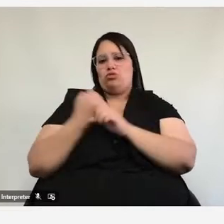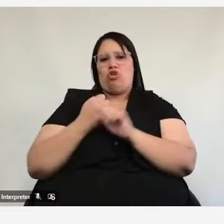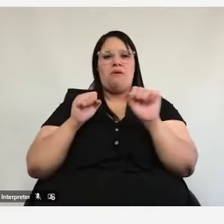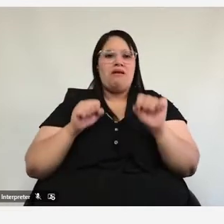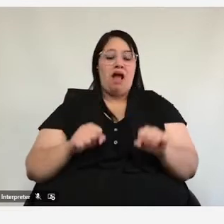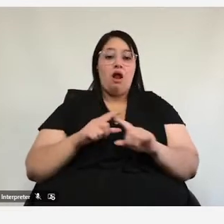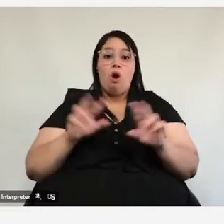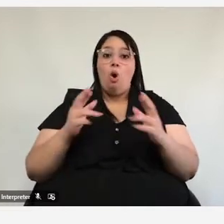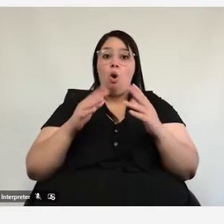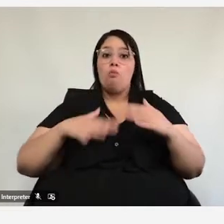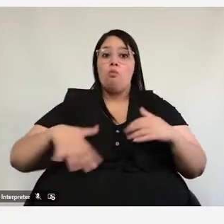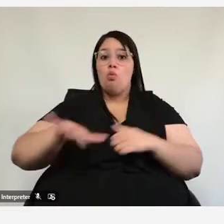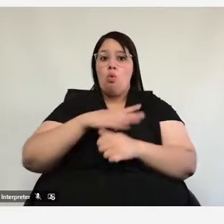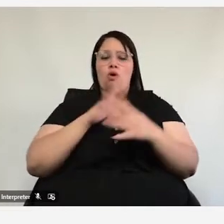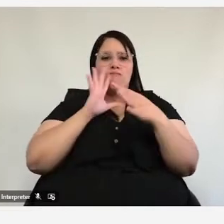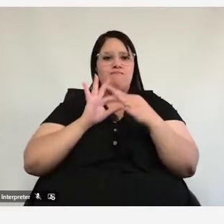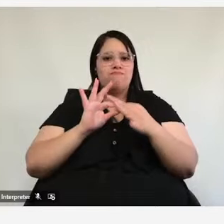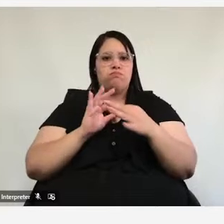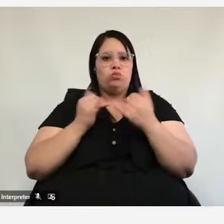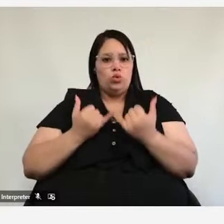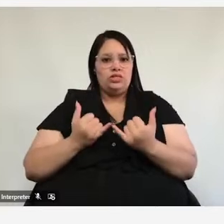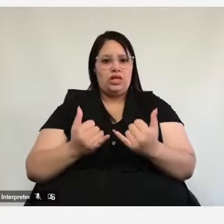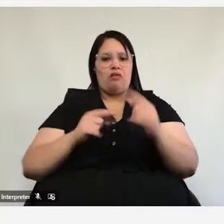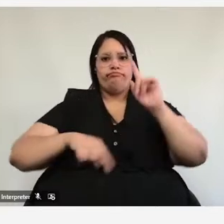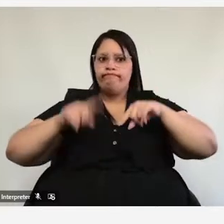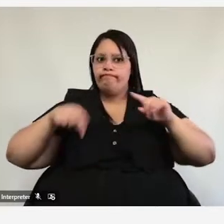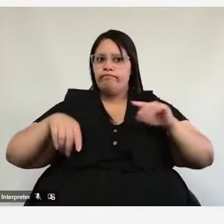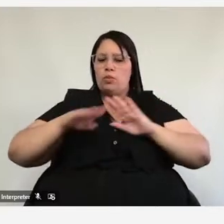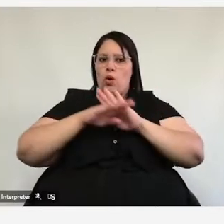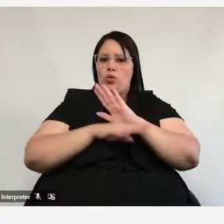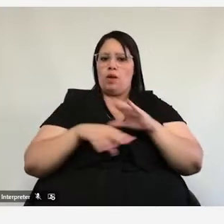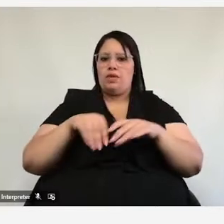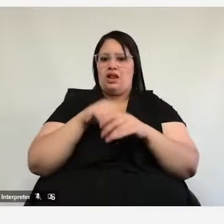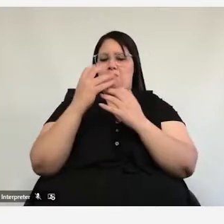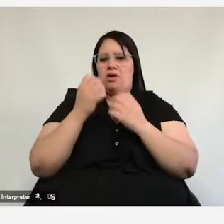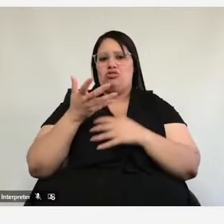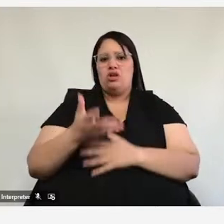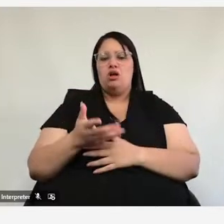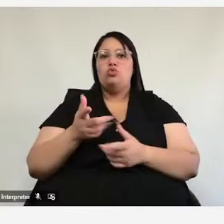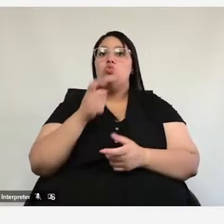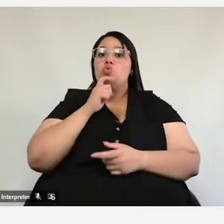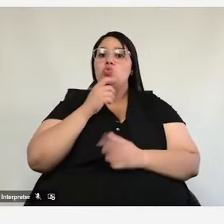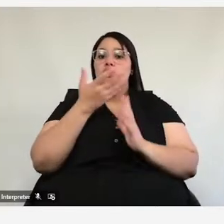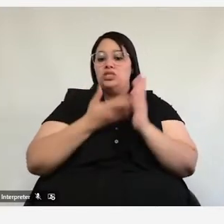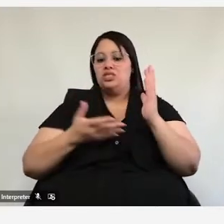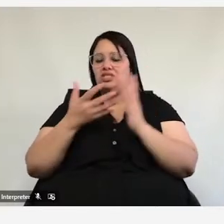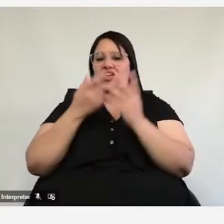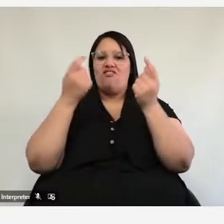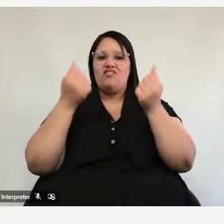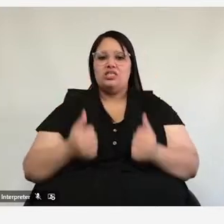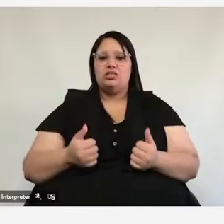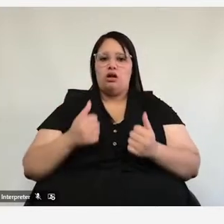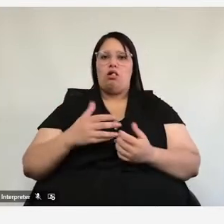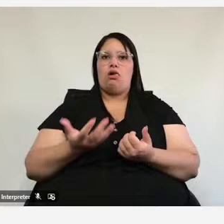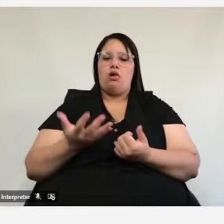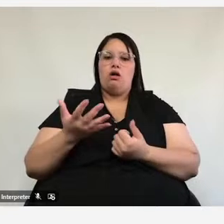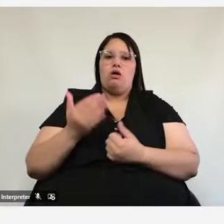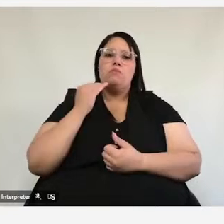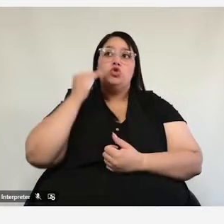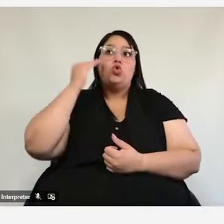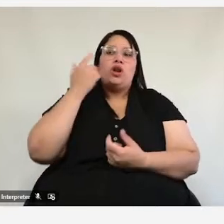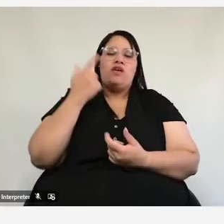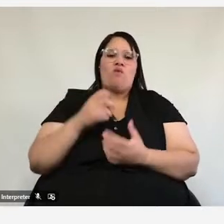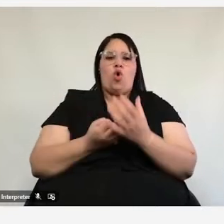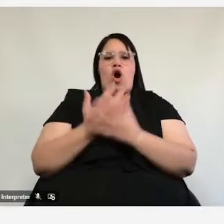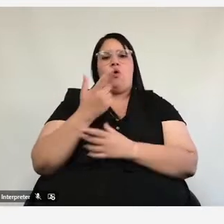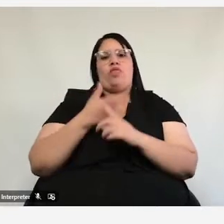I hope that we will all engage today in the various programs of this budget to leverage our fiscal maturity towards growth